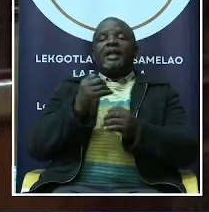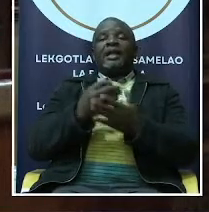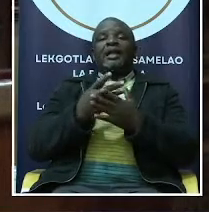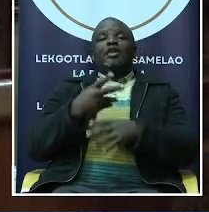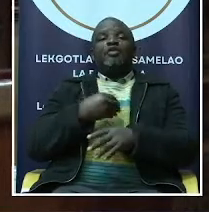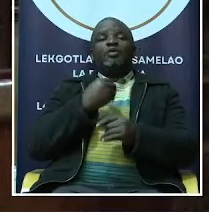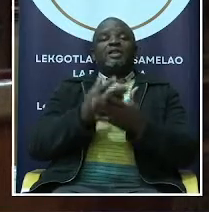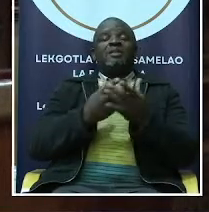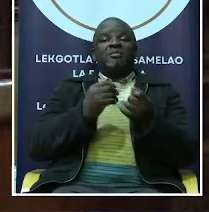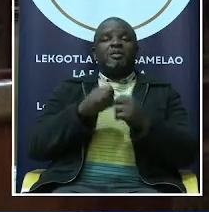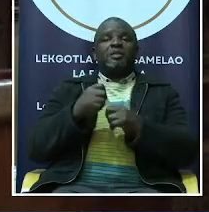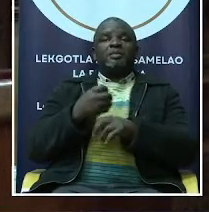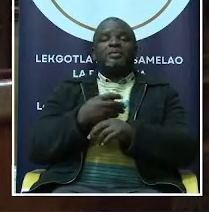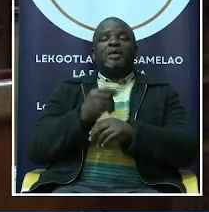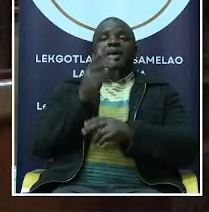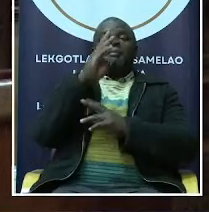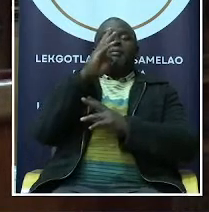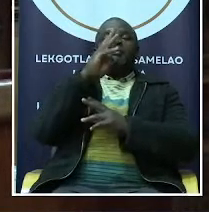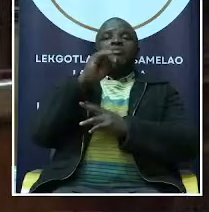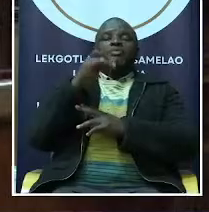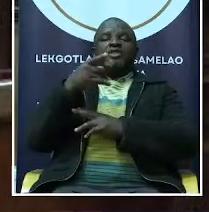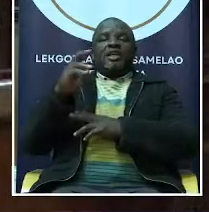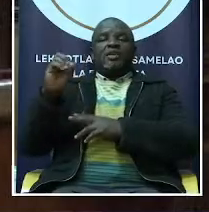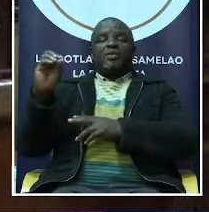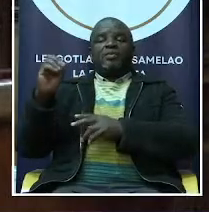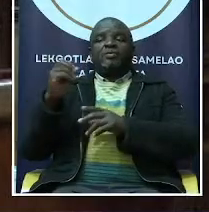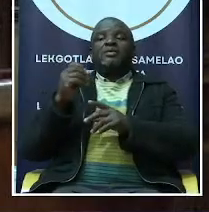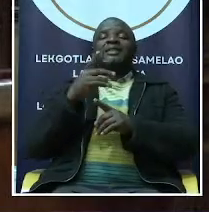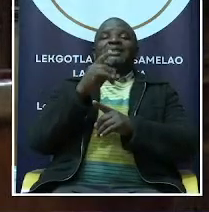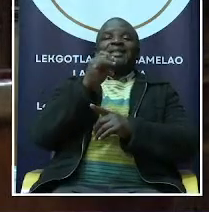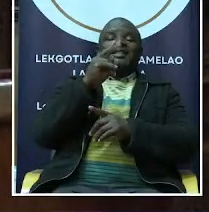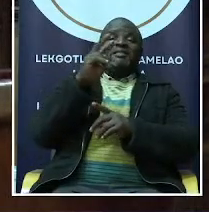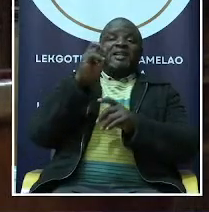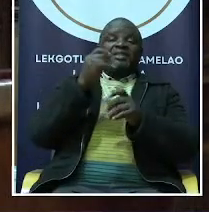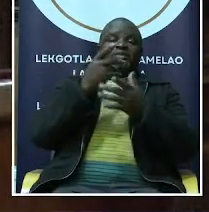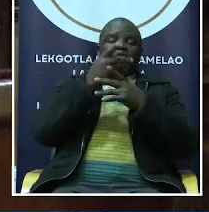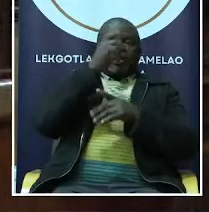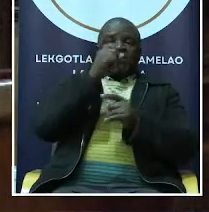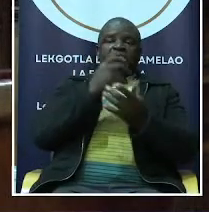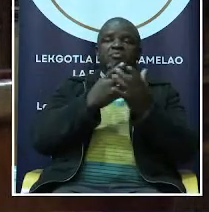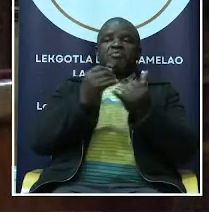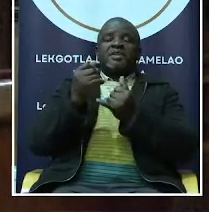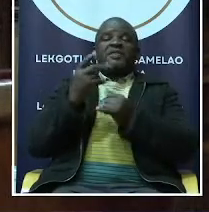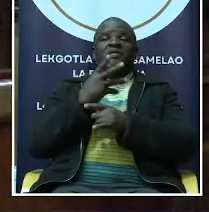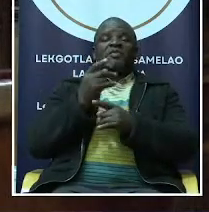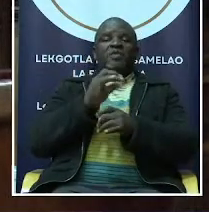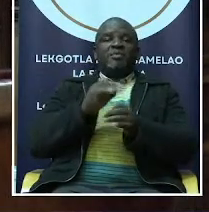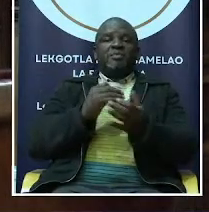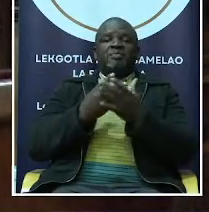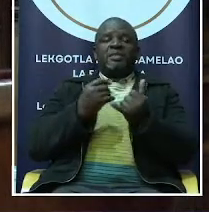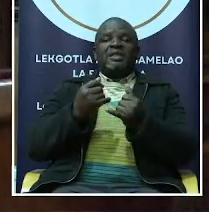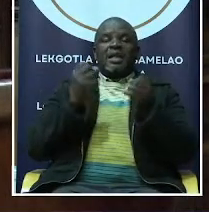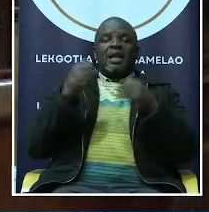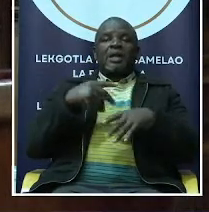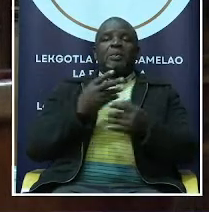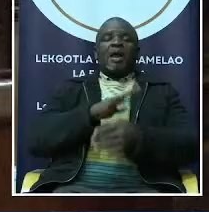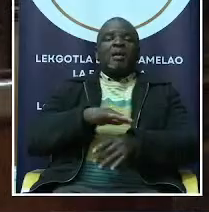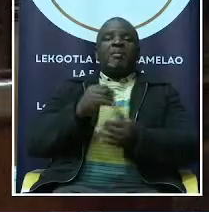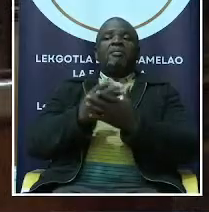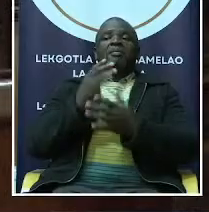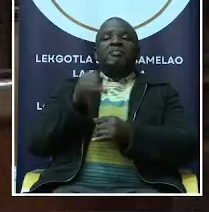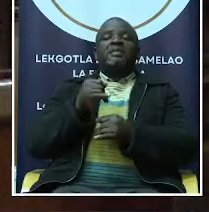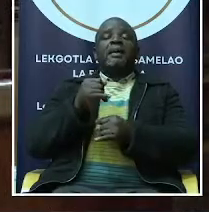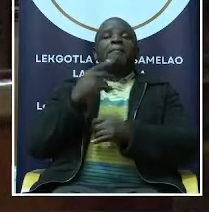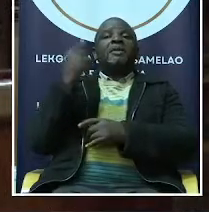TVET College, 44 million meant to improve learning condition, it's nowhere to be found. The principal is in